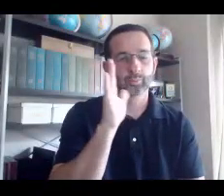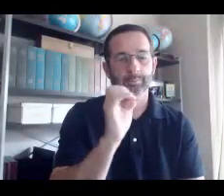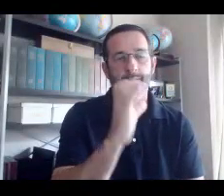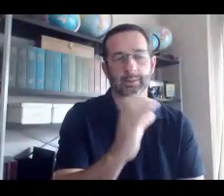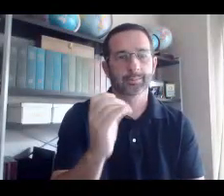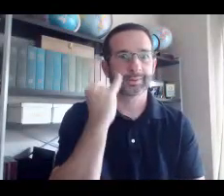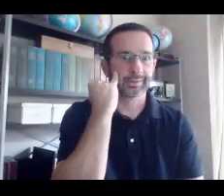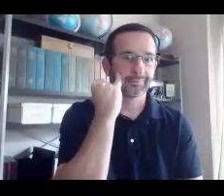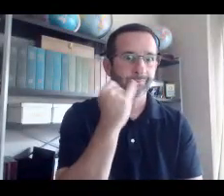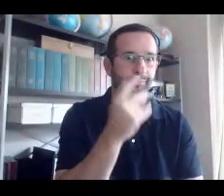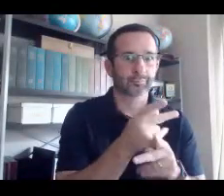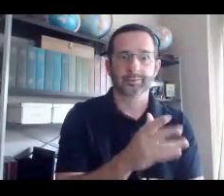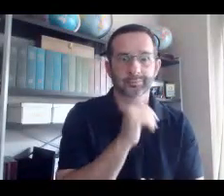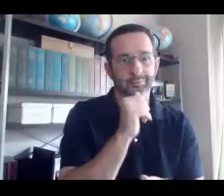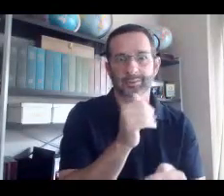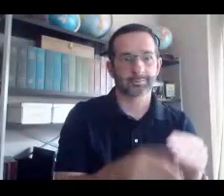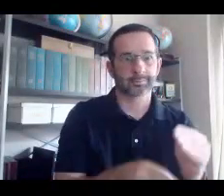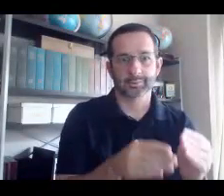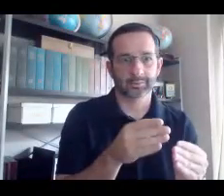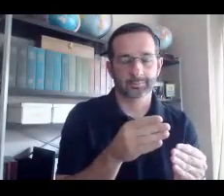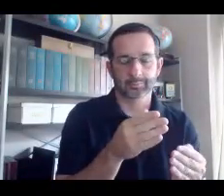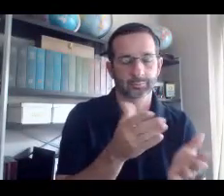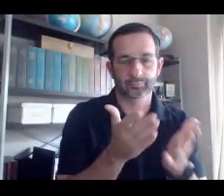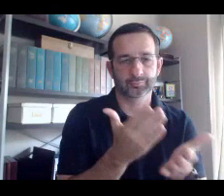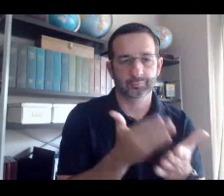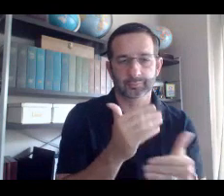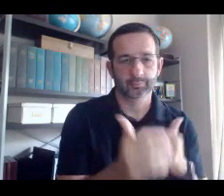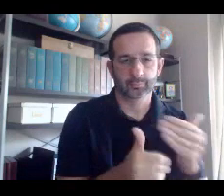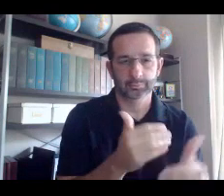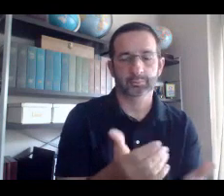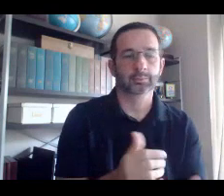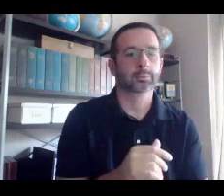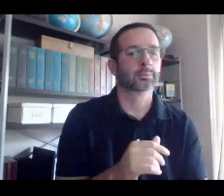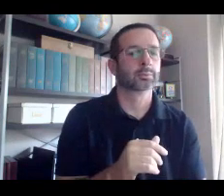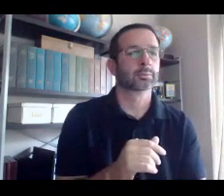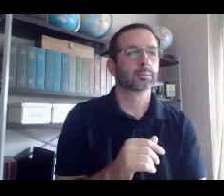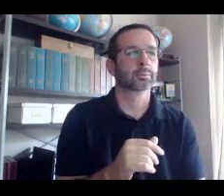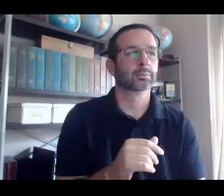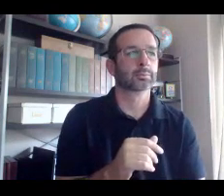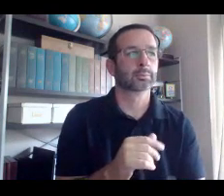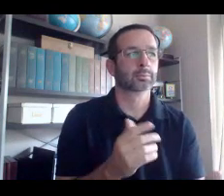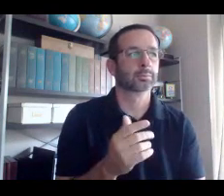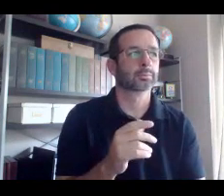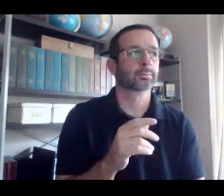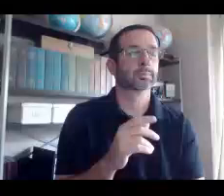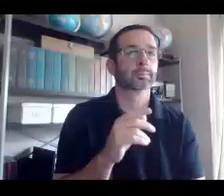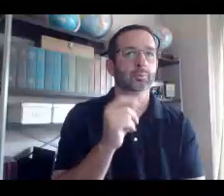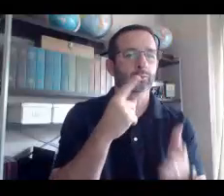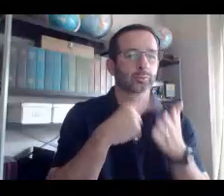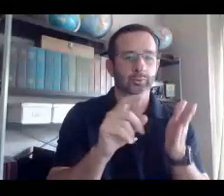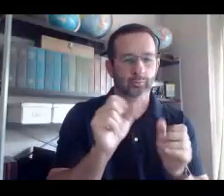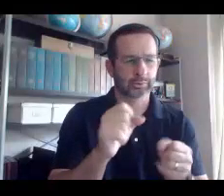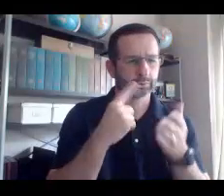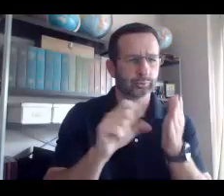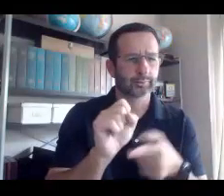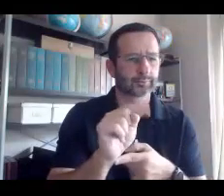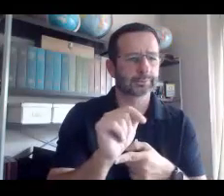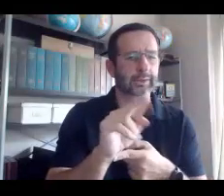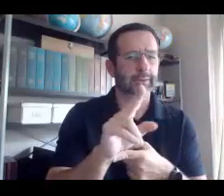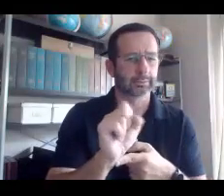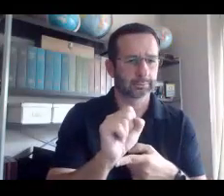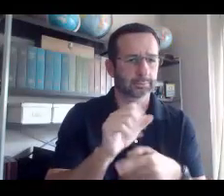And then on the 3rd email, if the supervisor has not verified your service, you will be CC'd on the 3rd